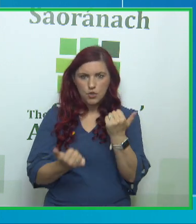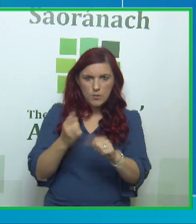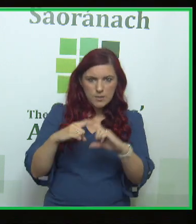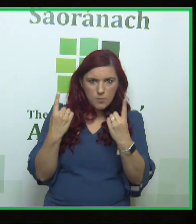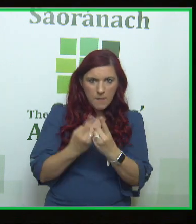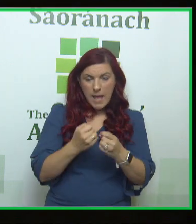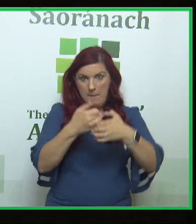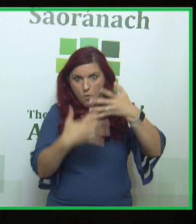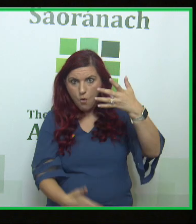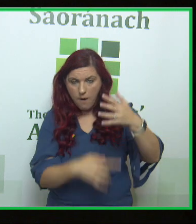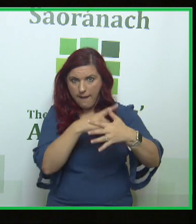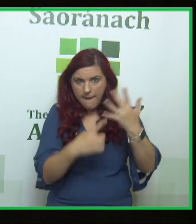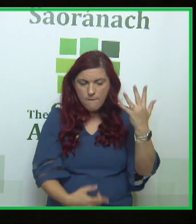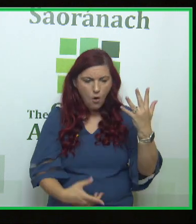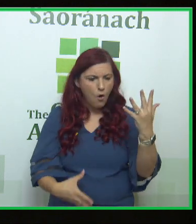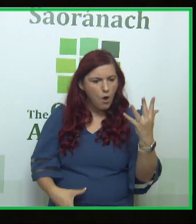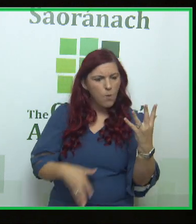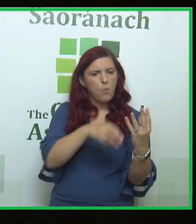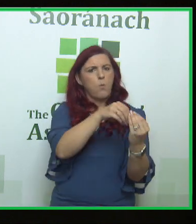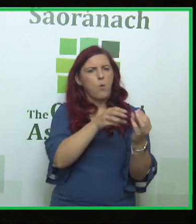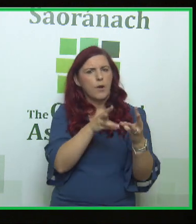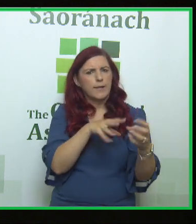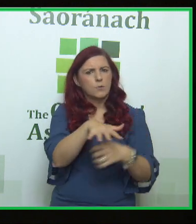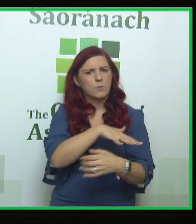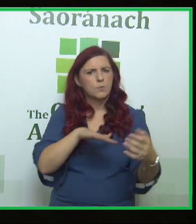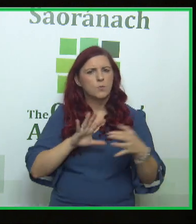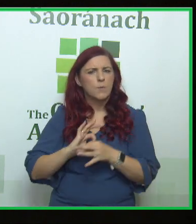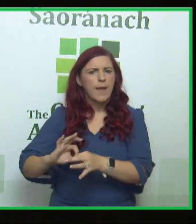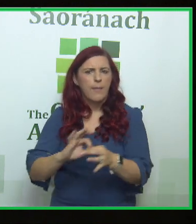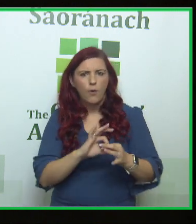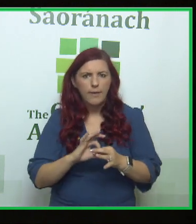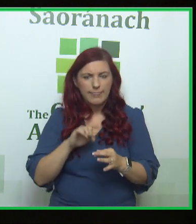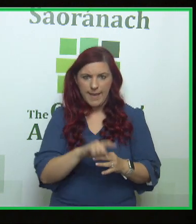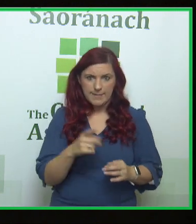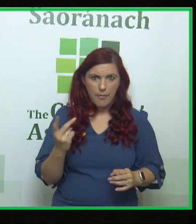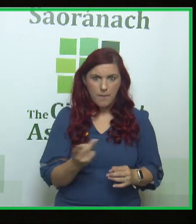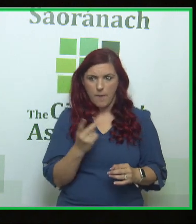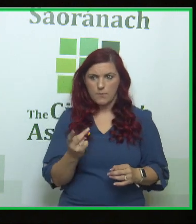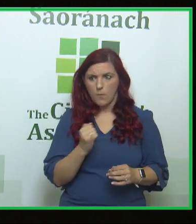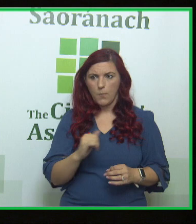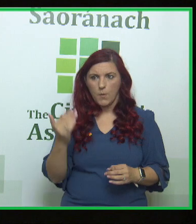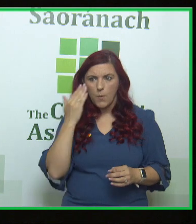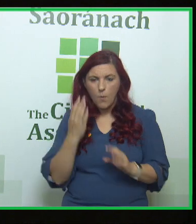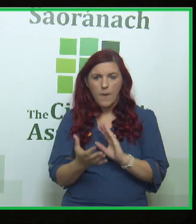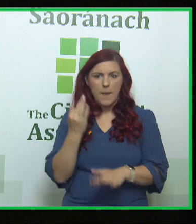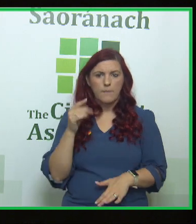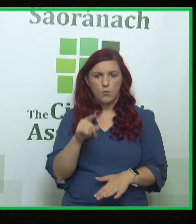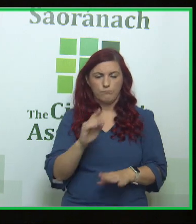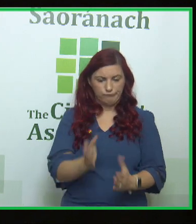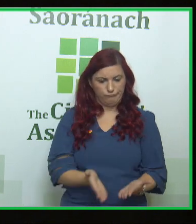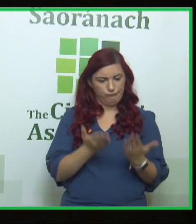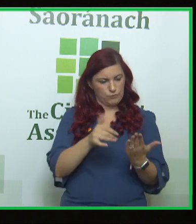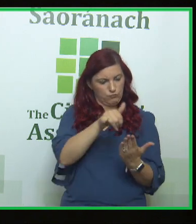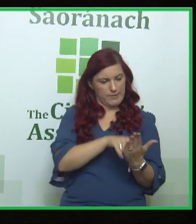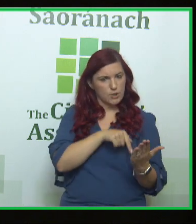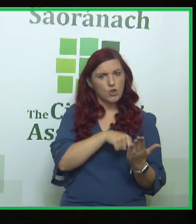need planning and other environmental, but these are our key partners. These are what we know. If you were to pick up the literature tomorrow,